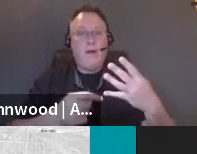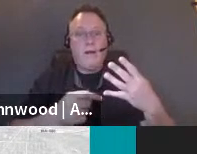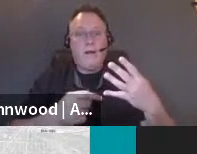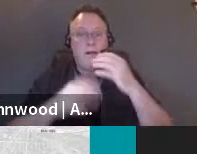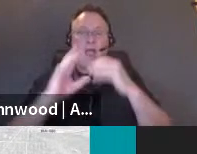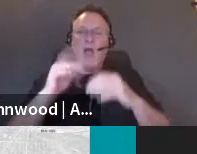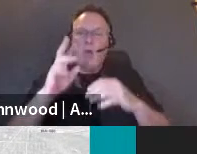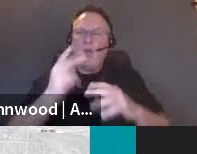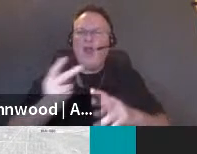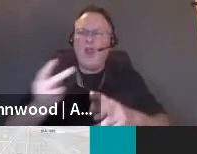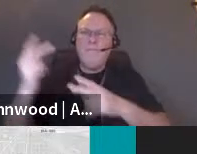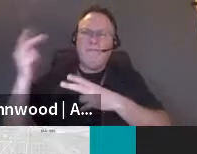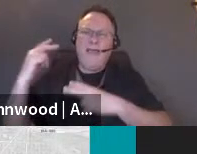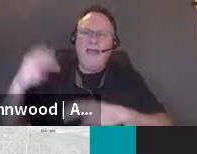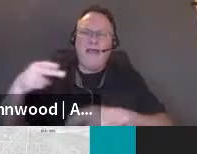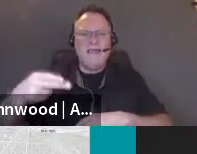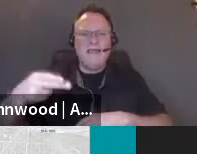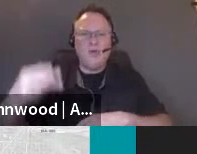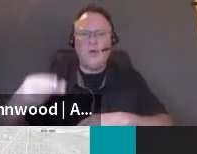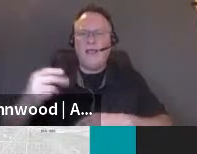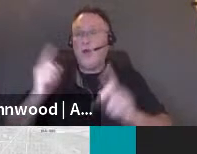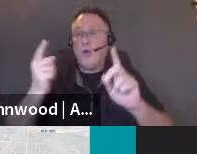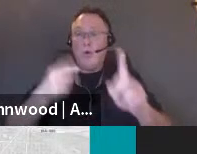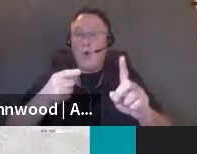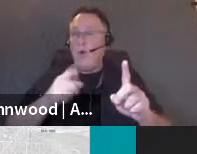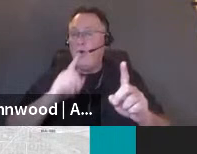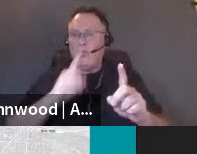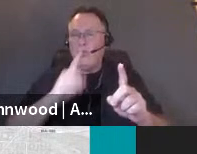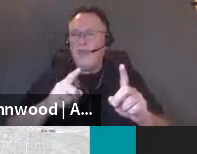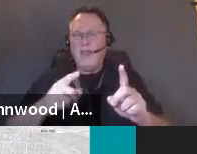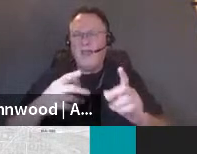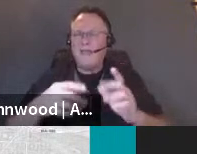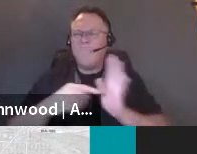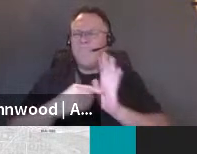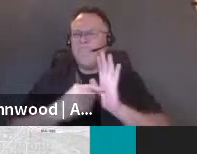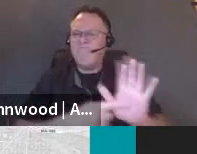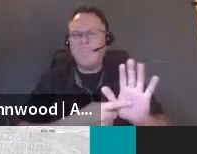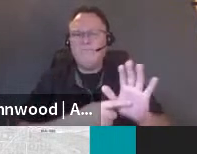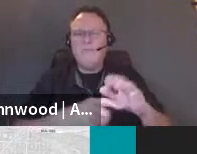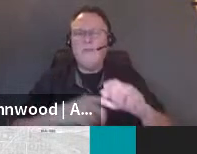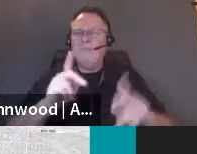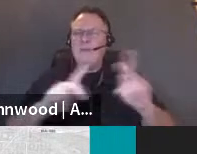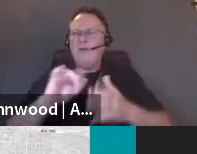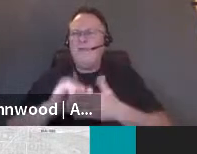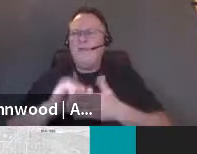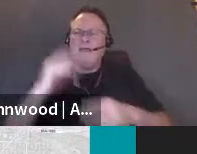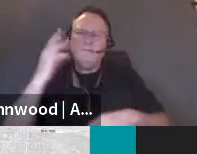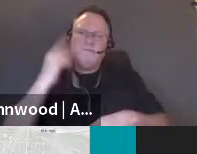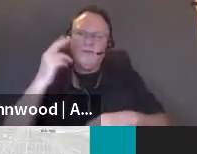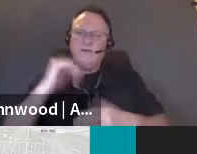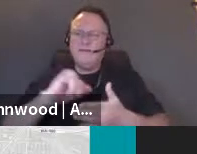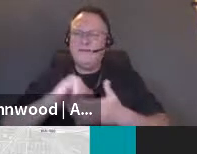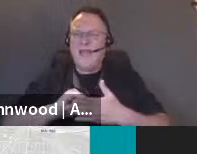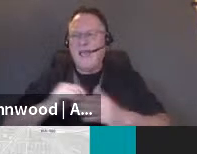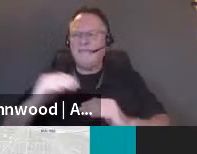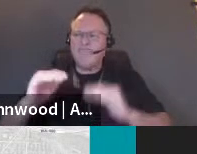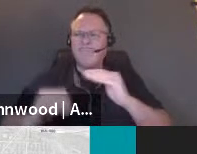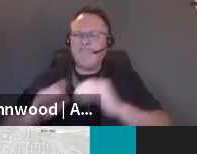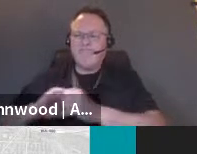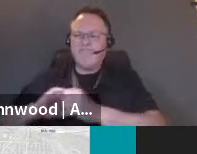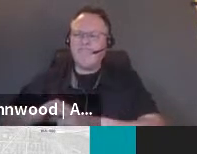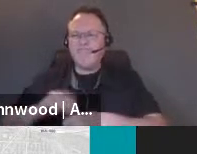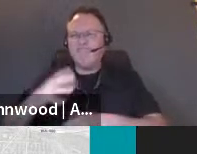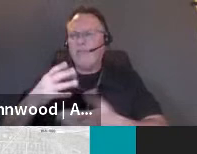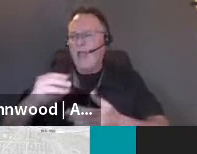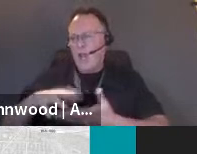looking back at history, our goal is to really shed light on those lived inequity experiences by different communities, learn